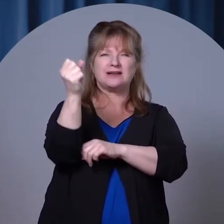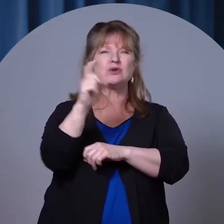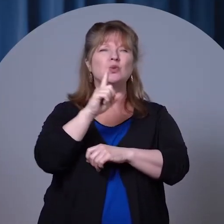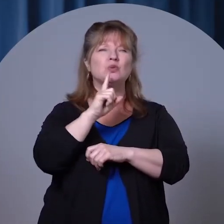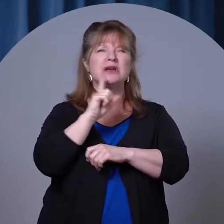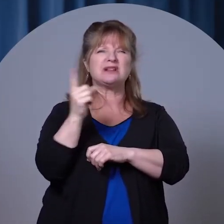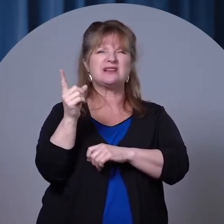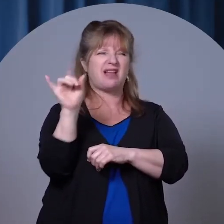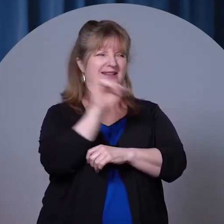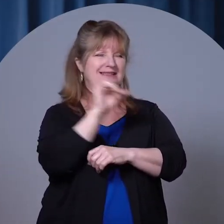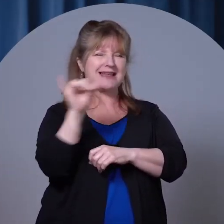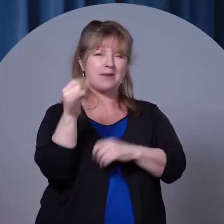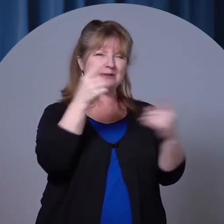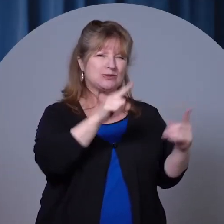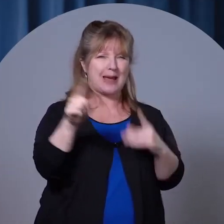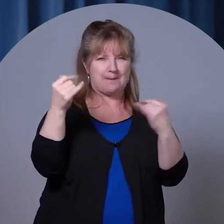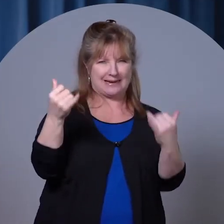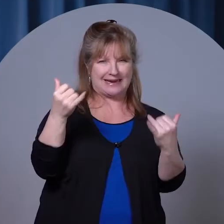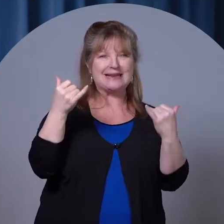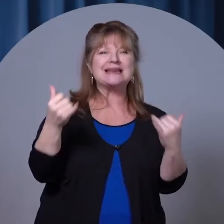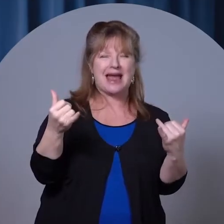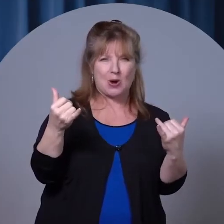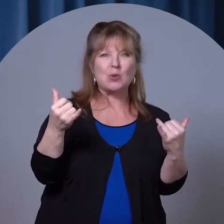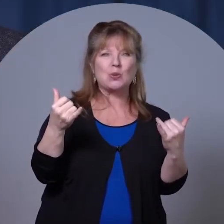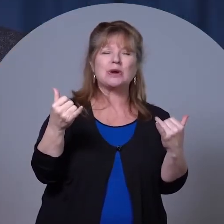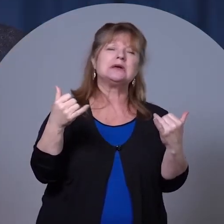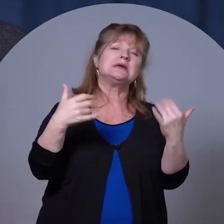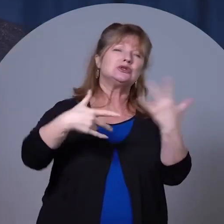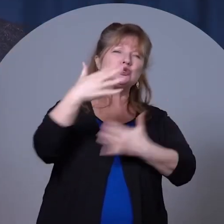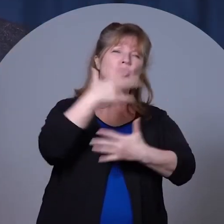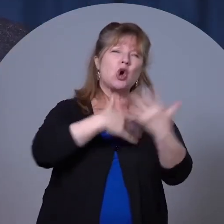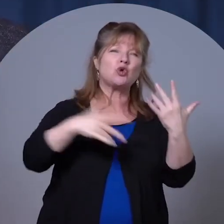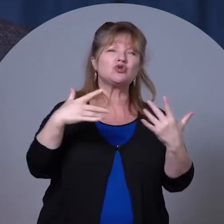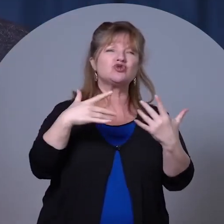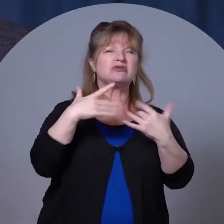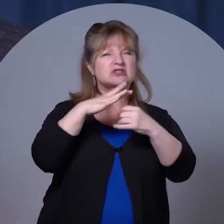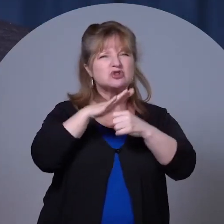It means asking questions about the issues that matter to them.